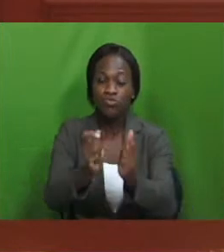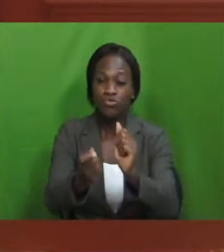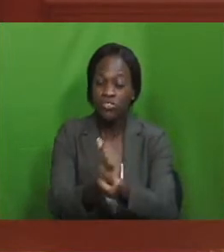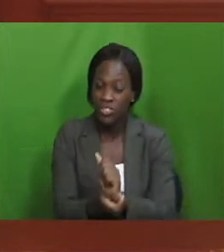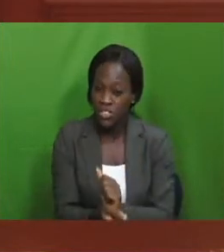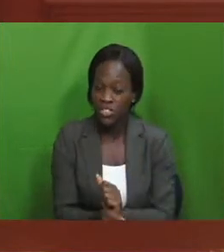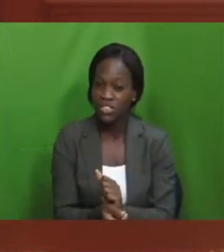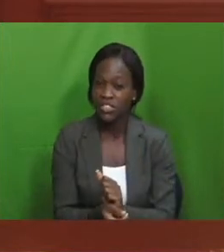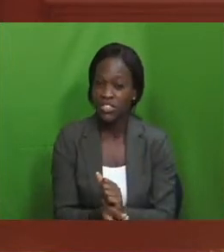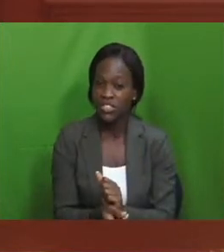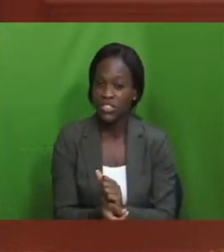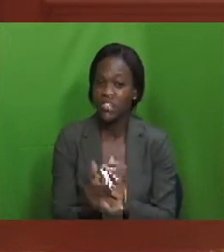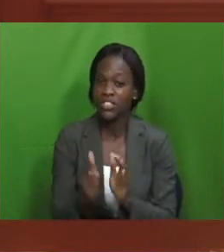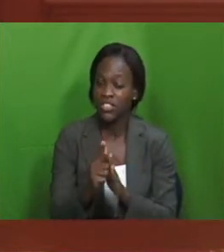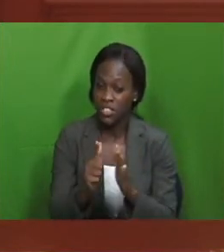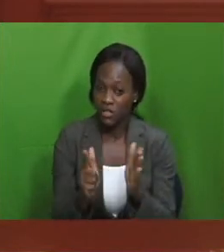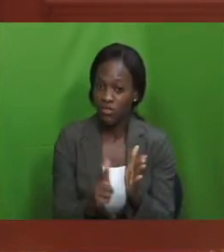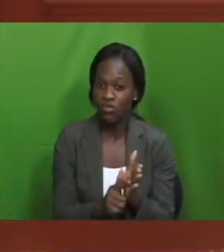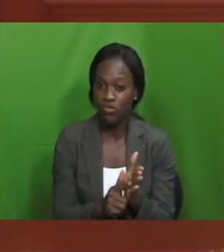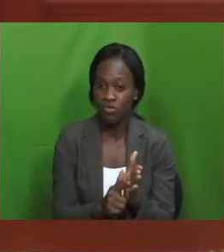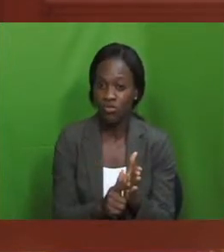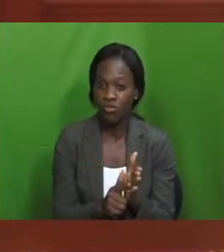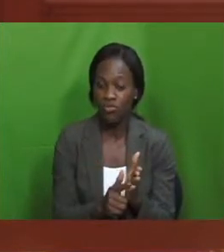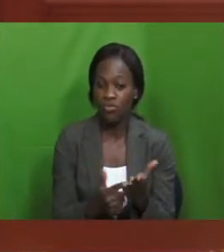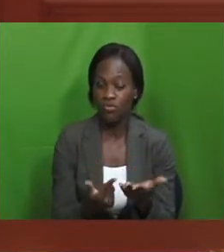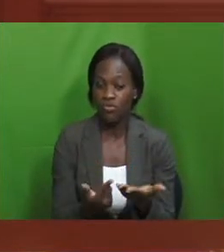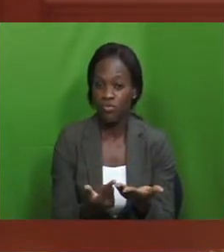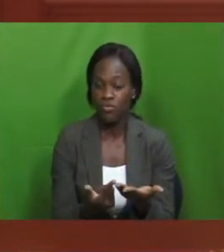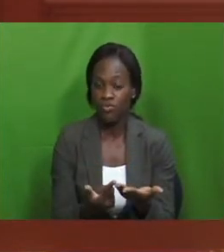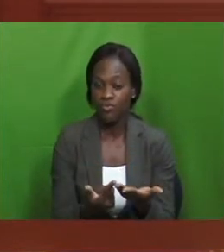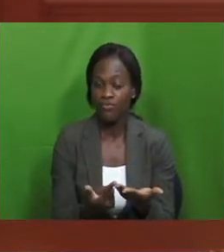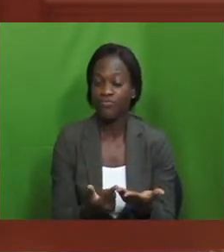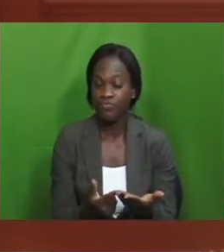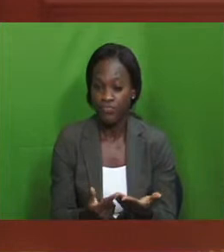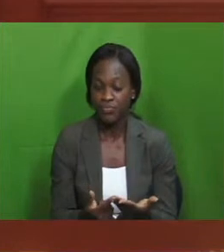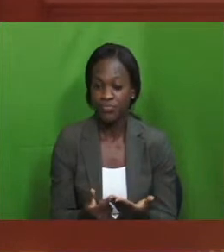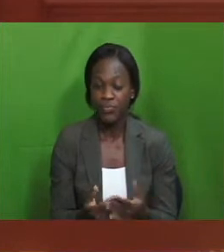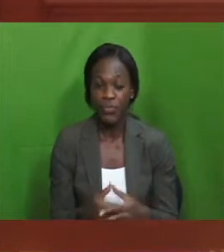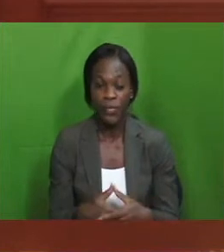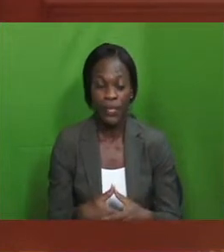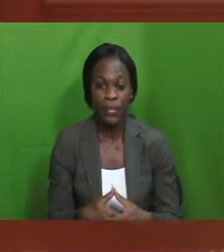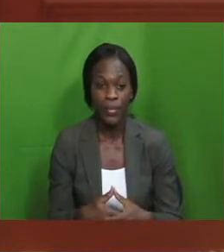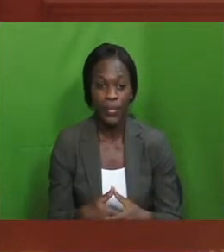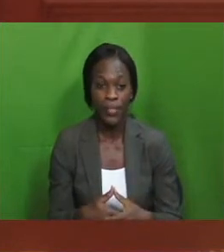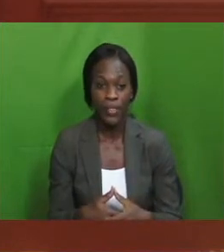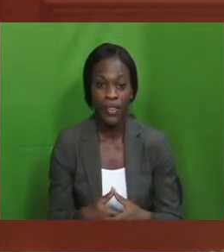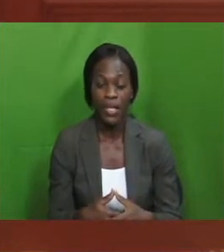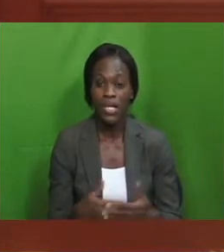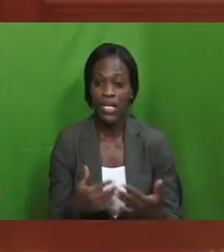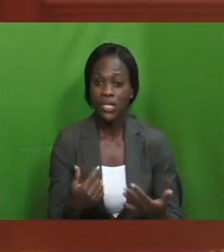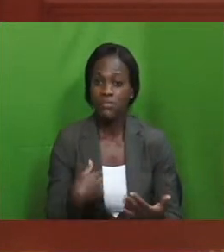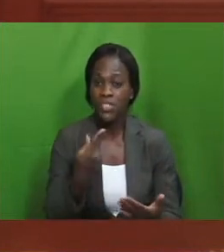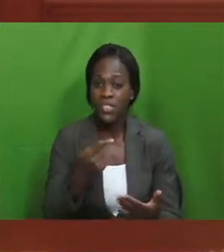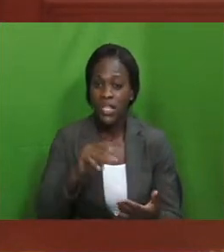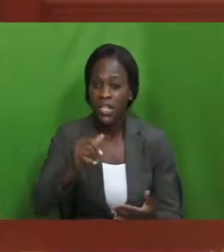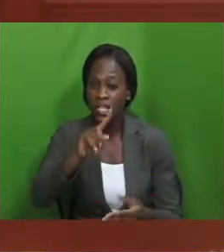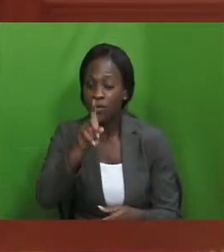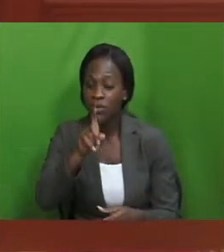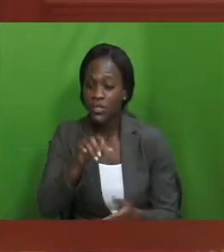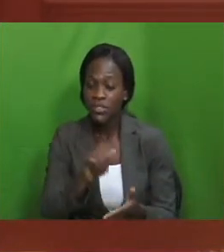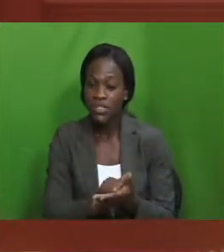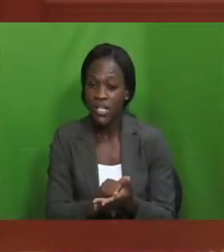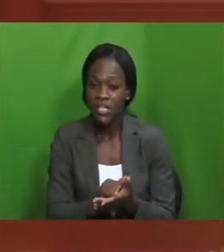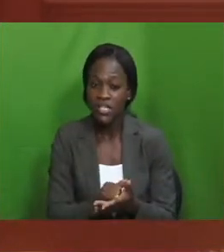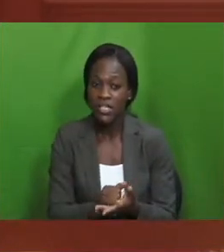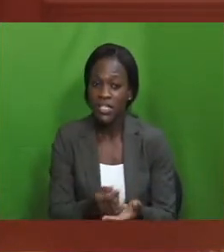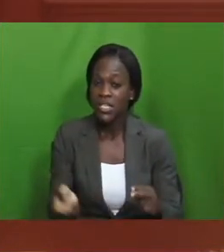I concede that he is still within appropriation. Then, Mr. Speaker, I raised a fundamental question. In increasing